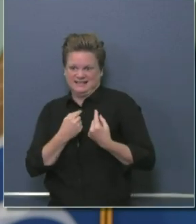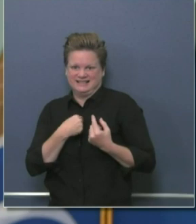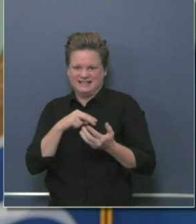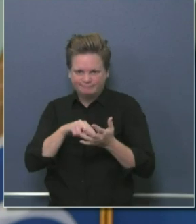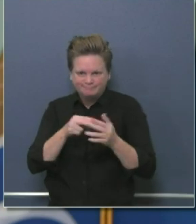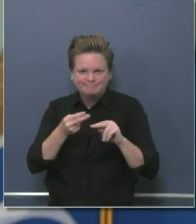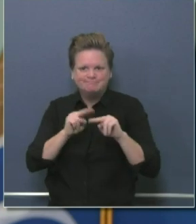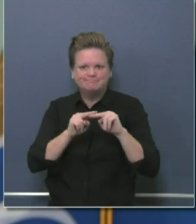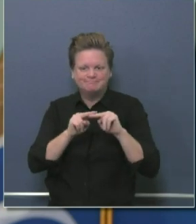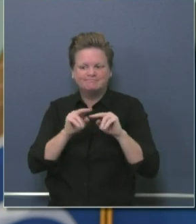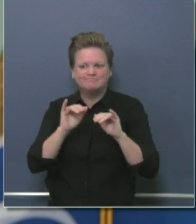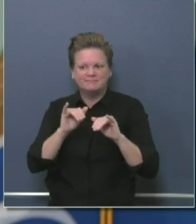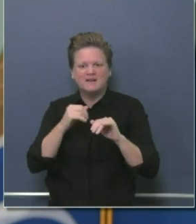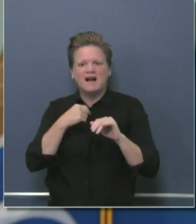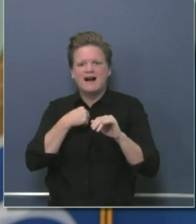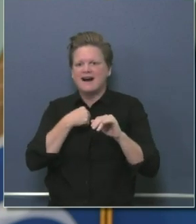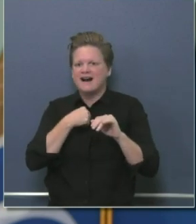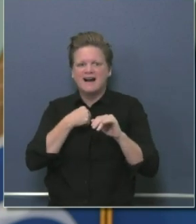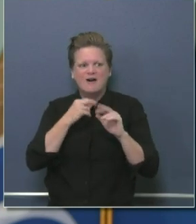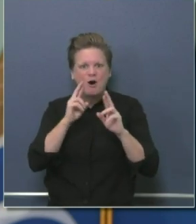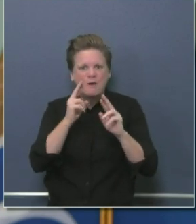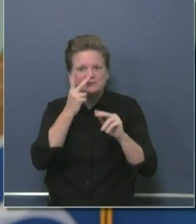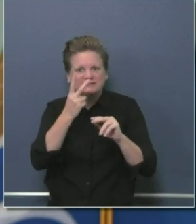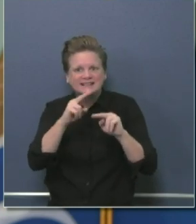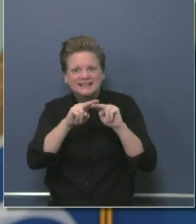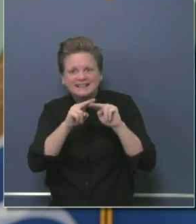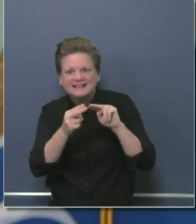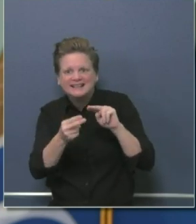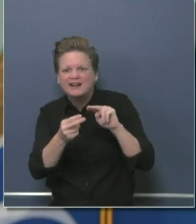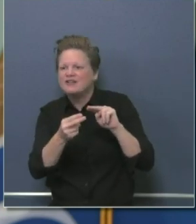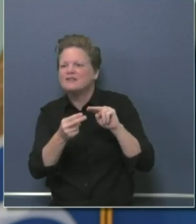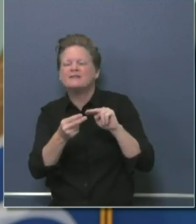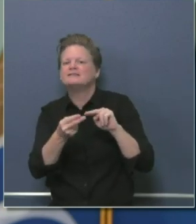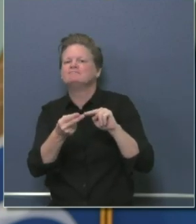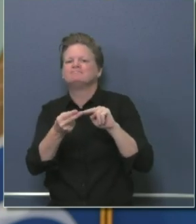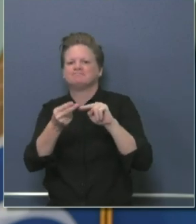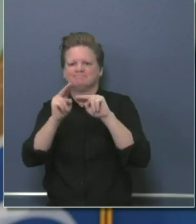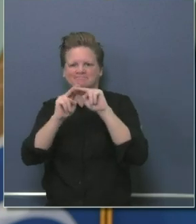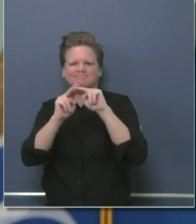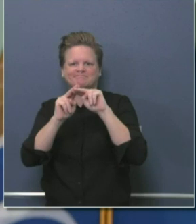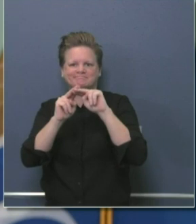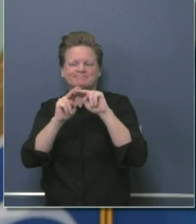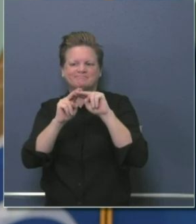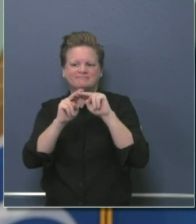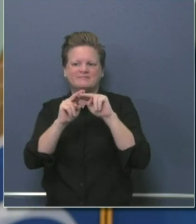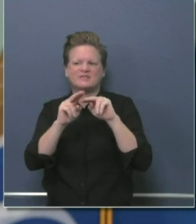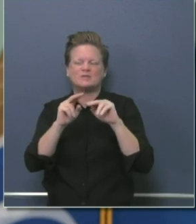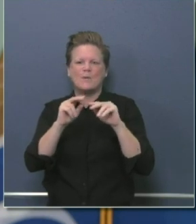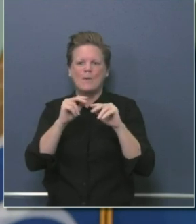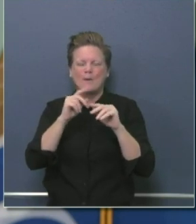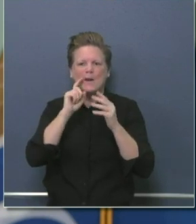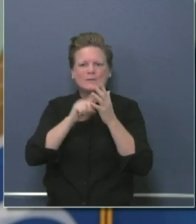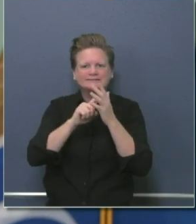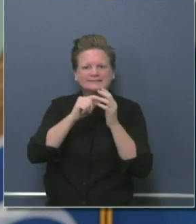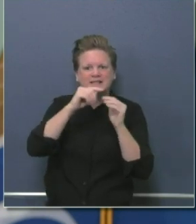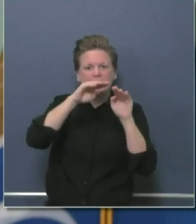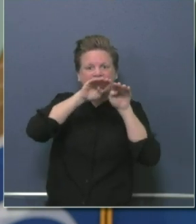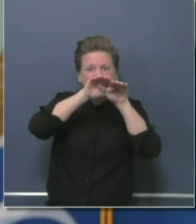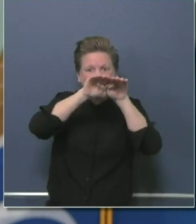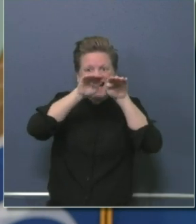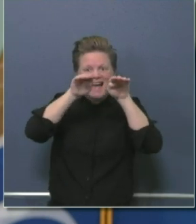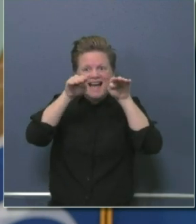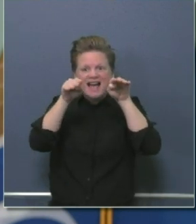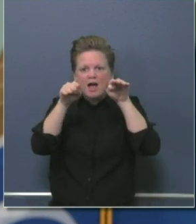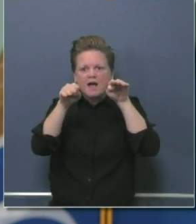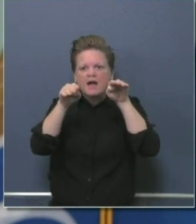is not a new data point that becomes a trend line, but it is a data point that tragically I have to share every day,